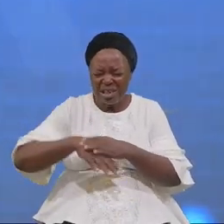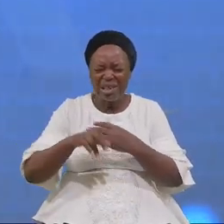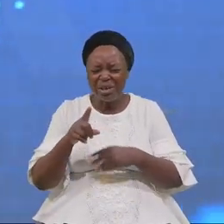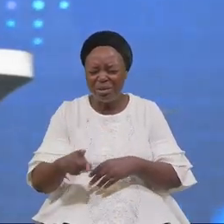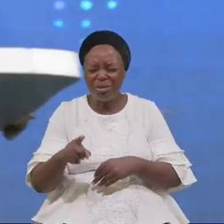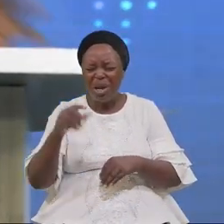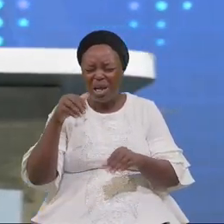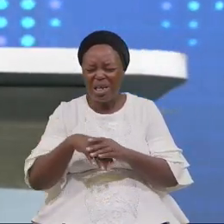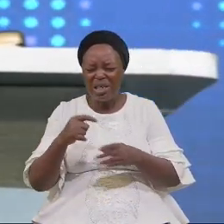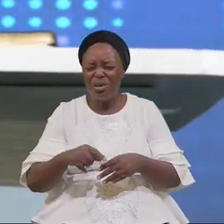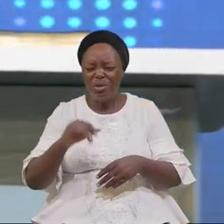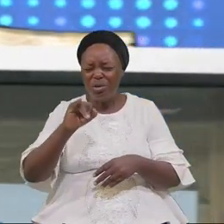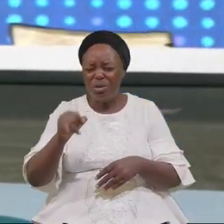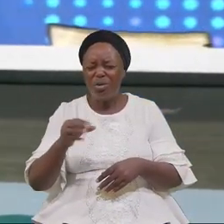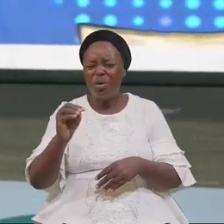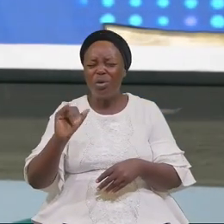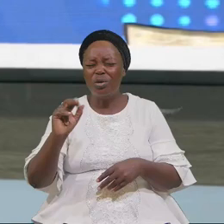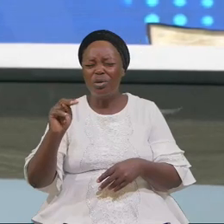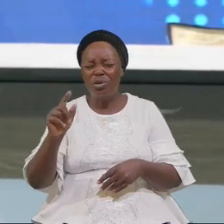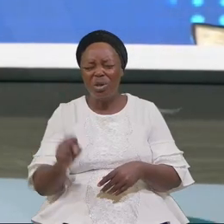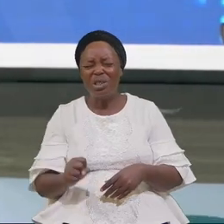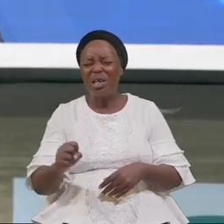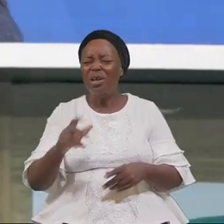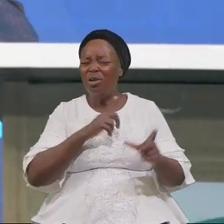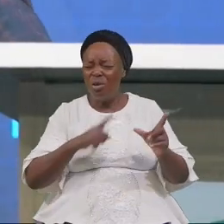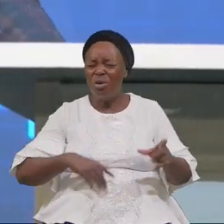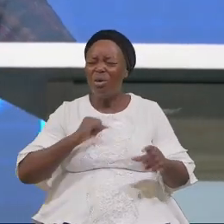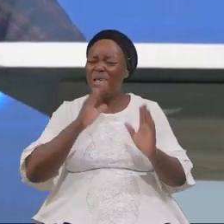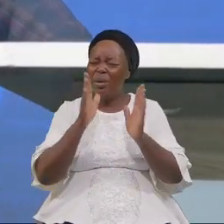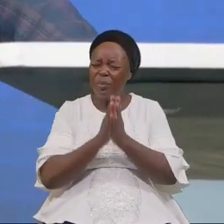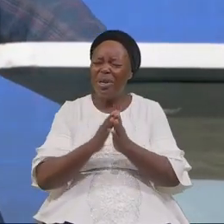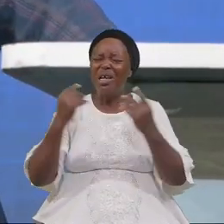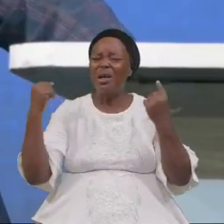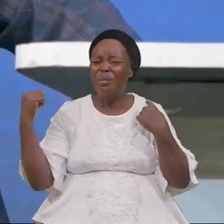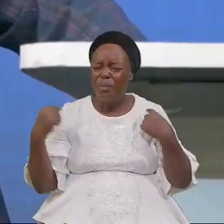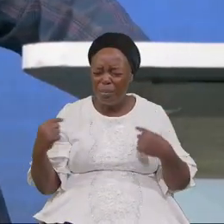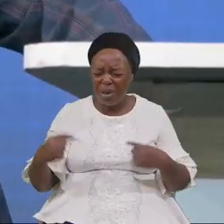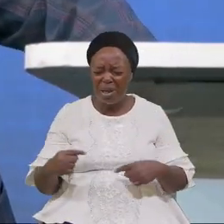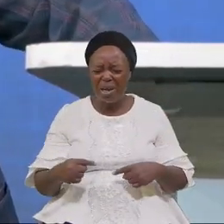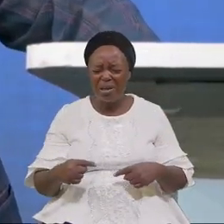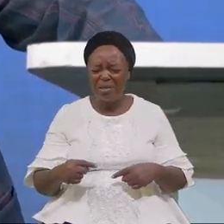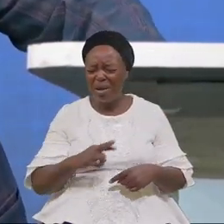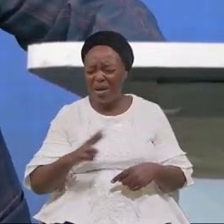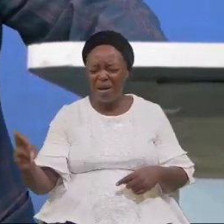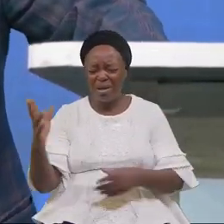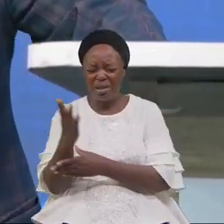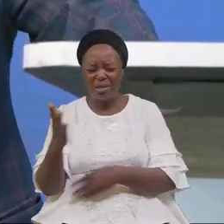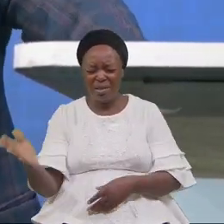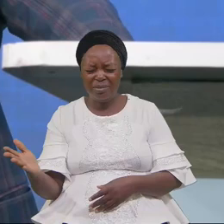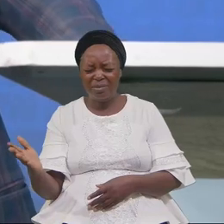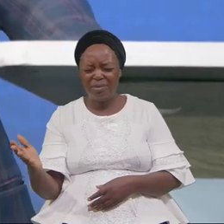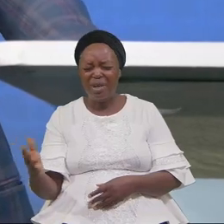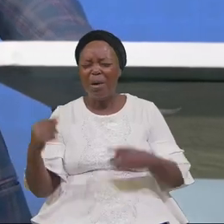your joints, Lord, I pray, pain, right hand side there,